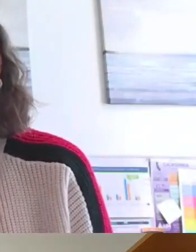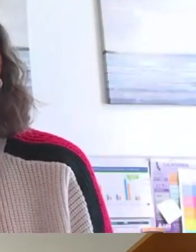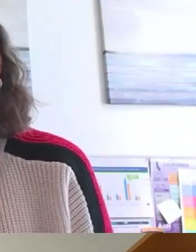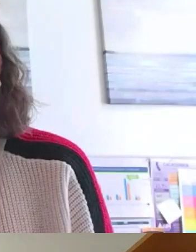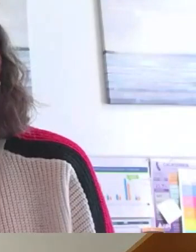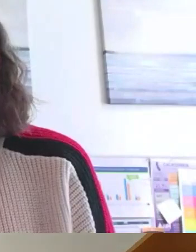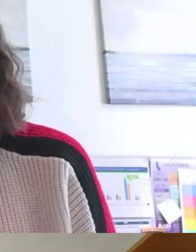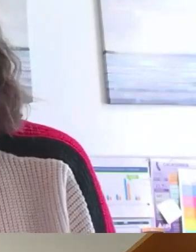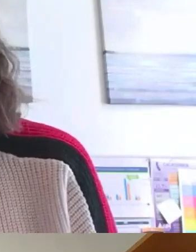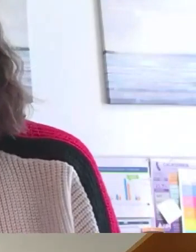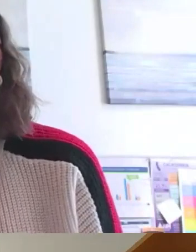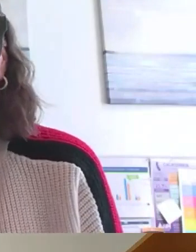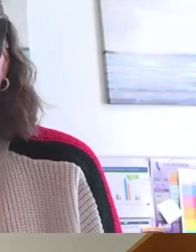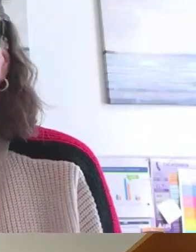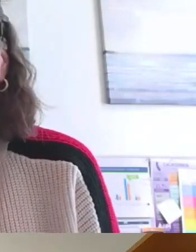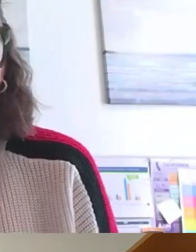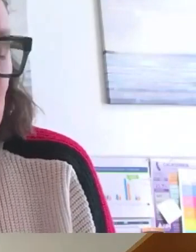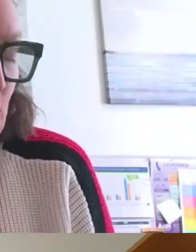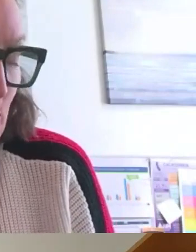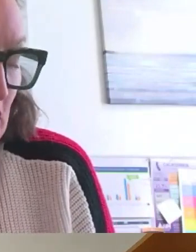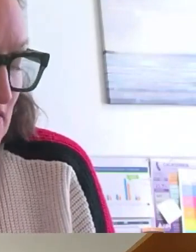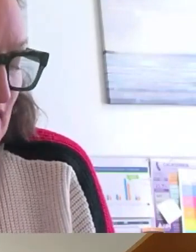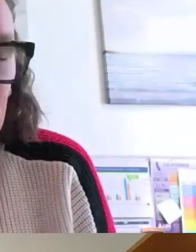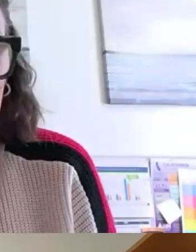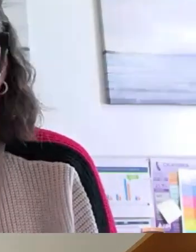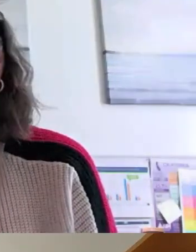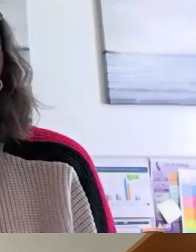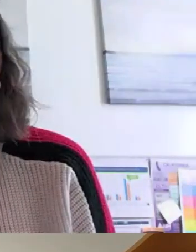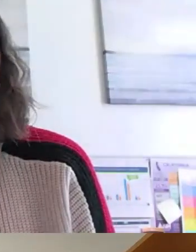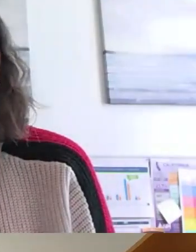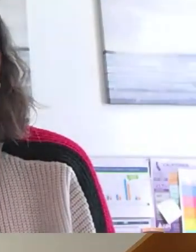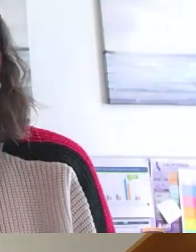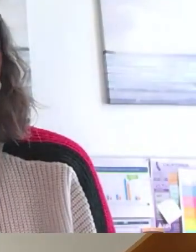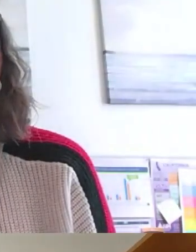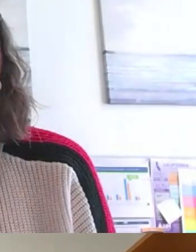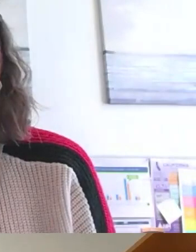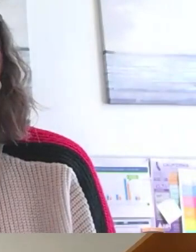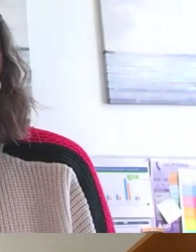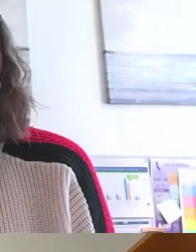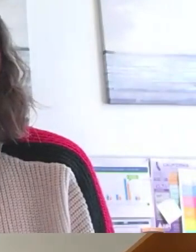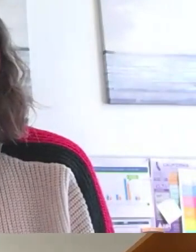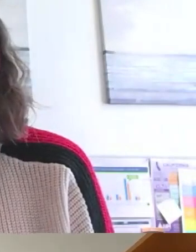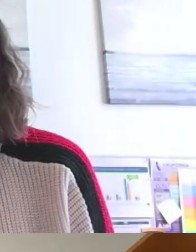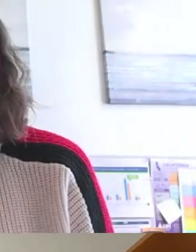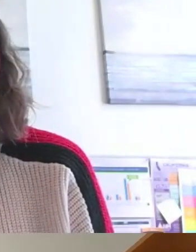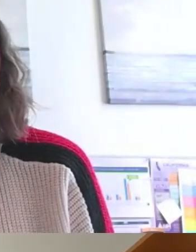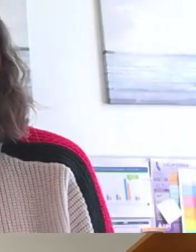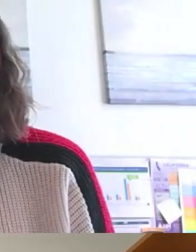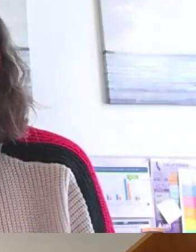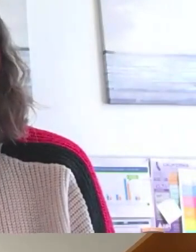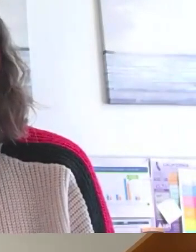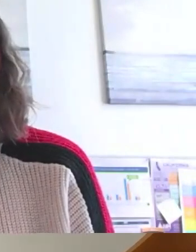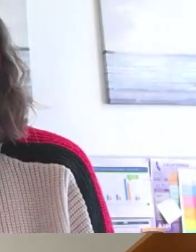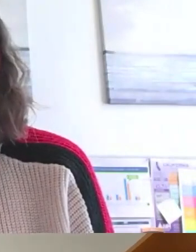a suggestion. And I want to, there's so many parts of that, but I'll just focus on two that I think, one